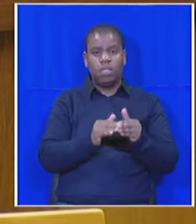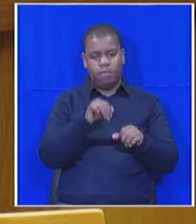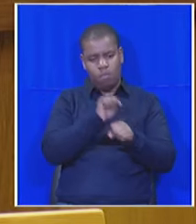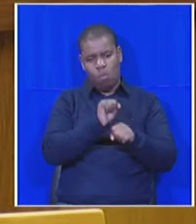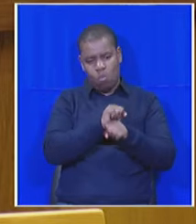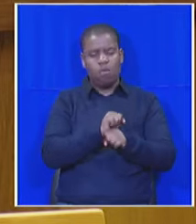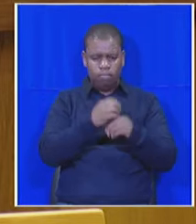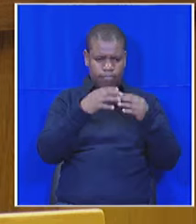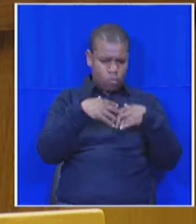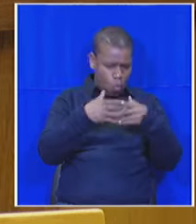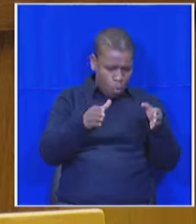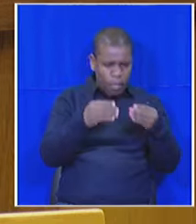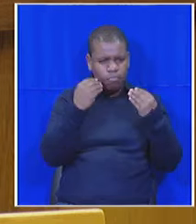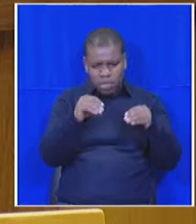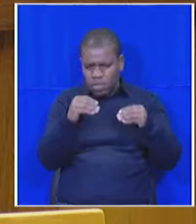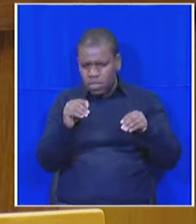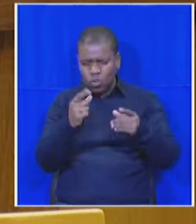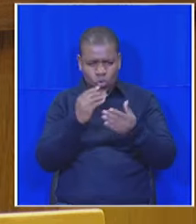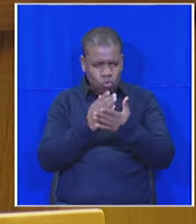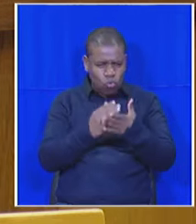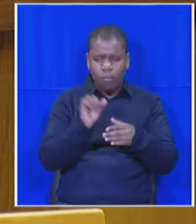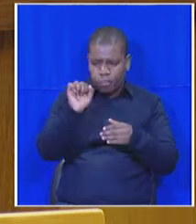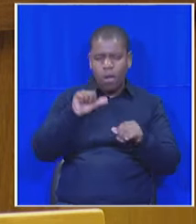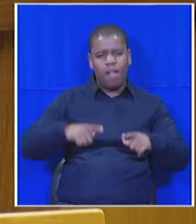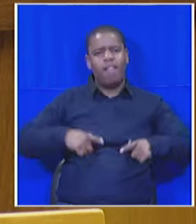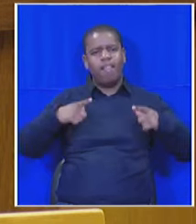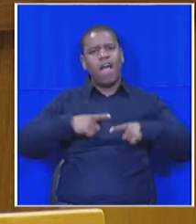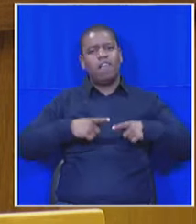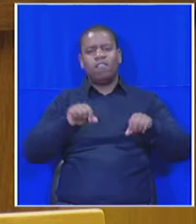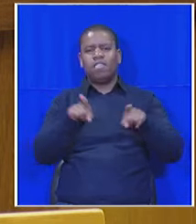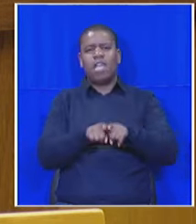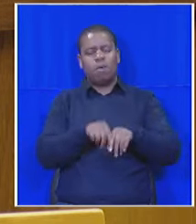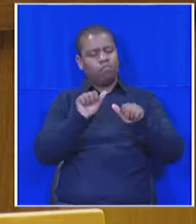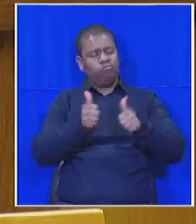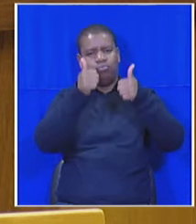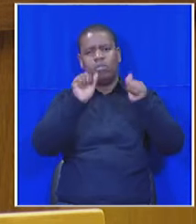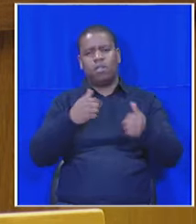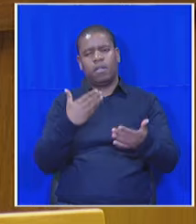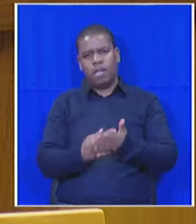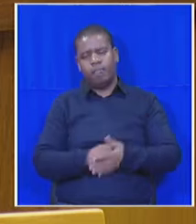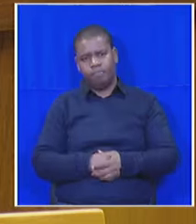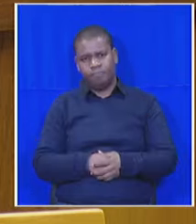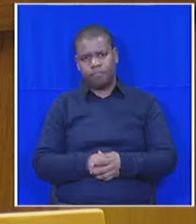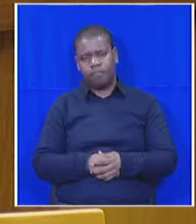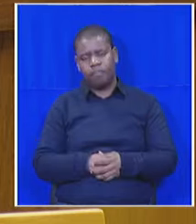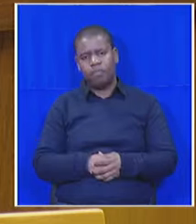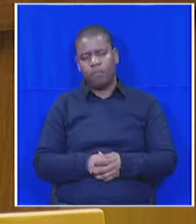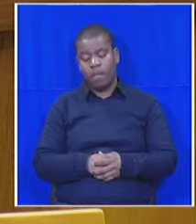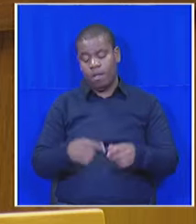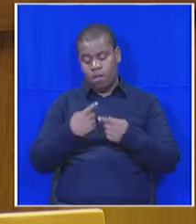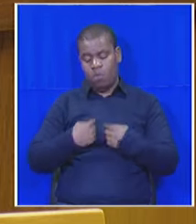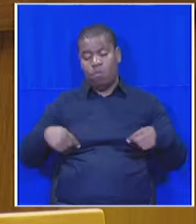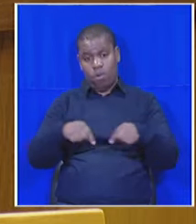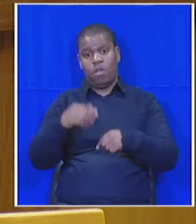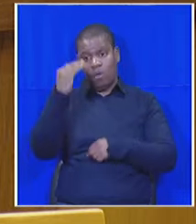can contribute to the creation of a better life for all our people. And we know that some